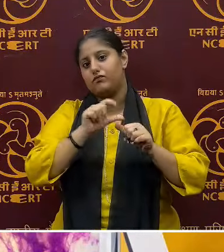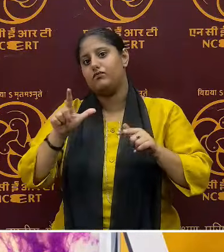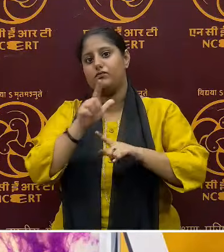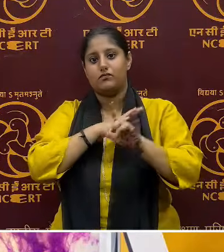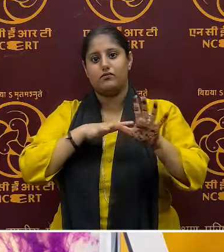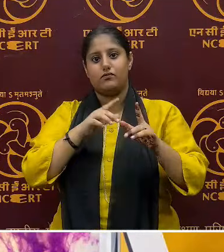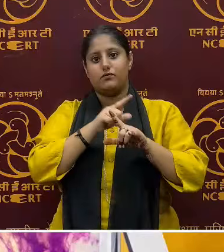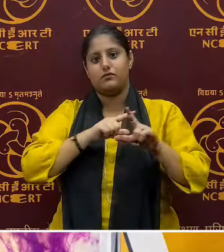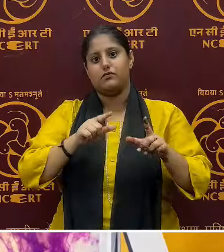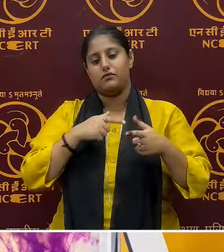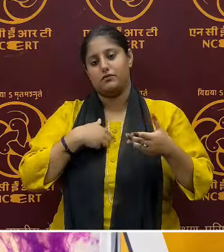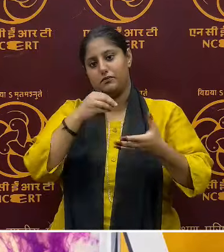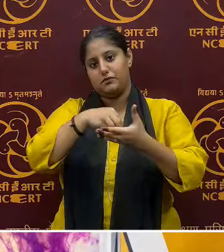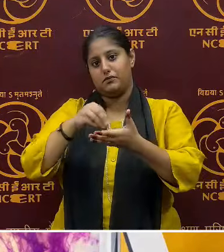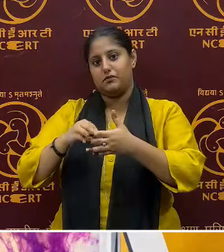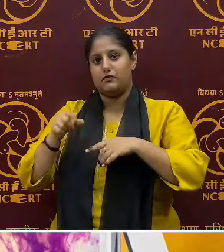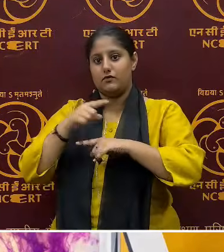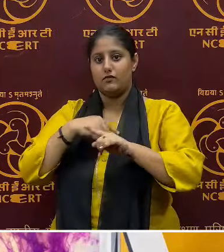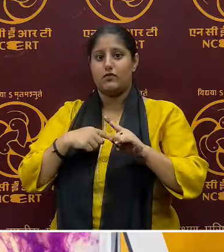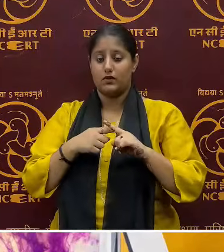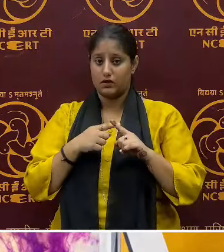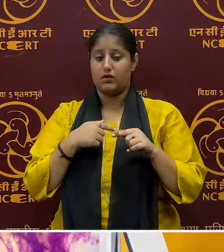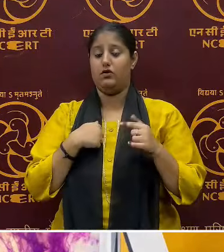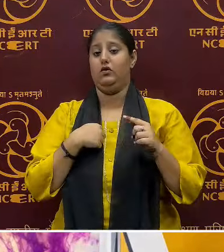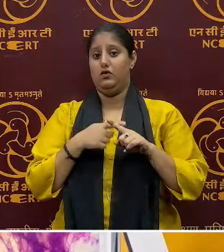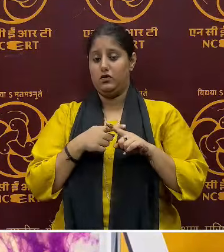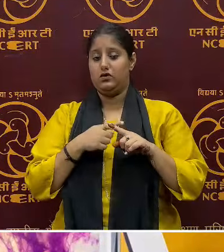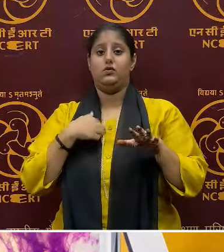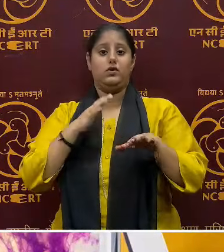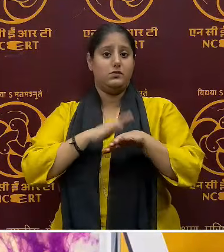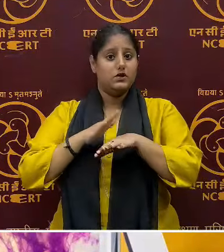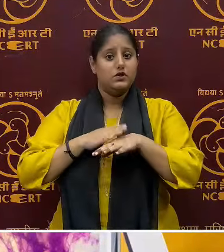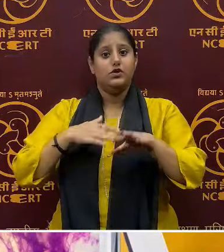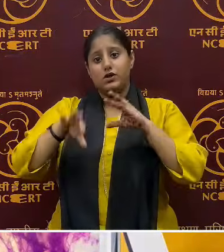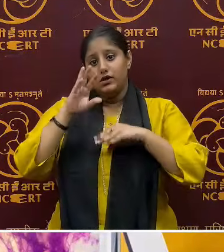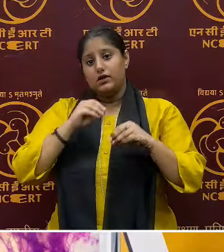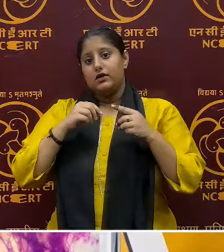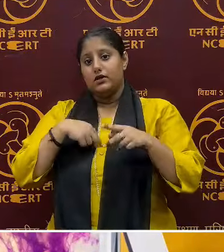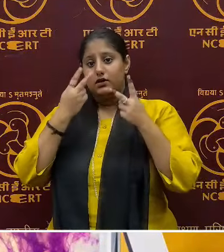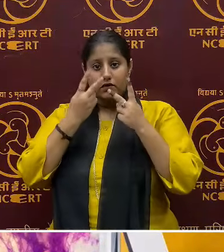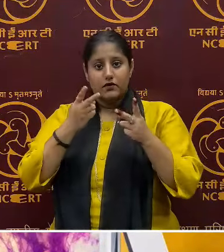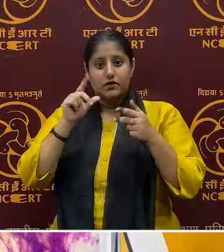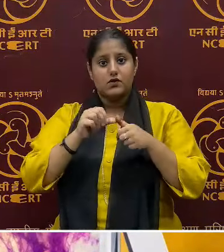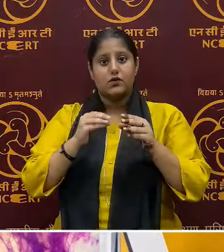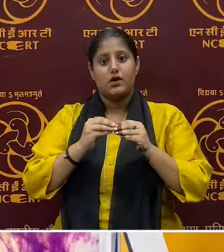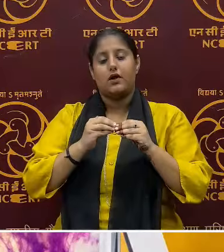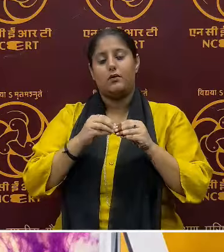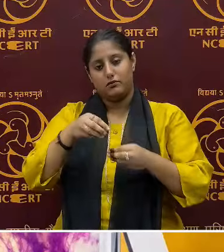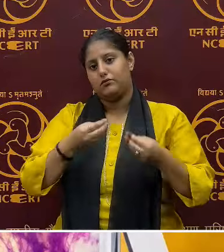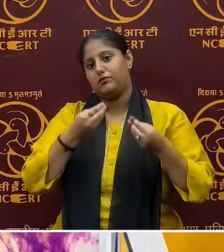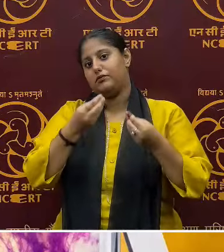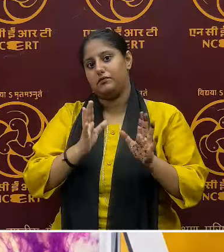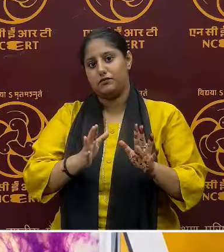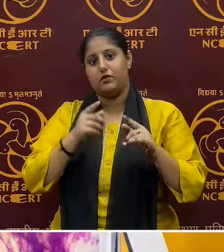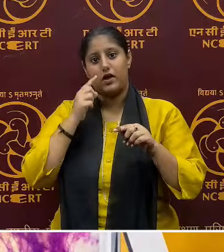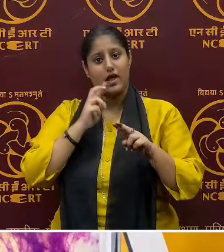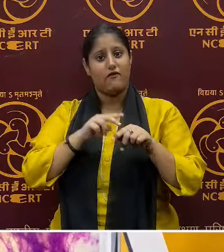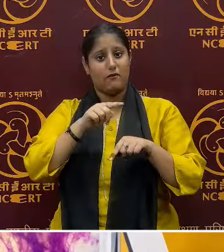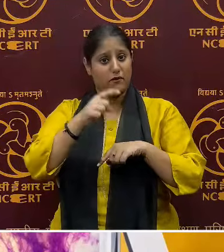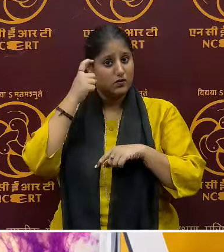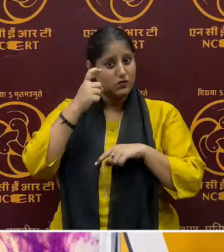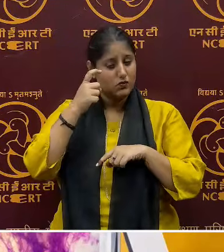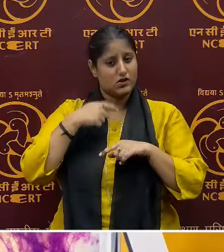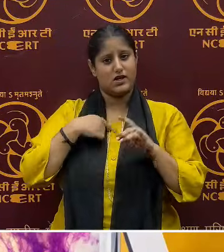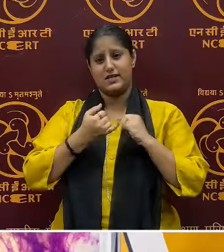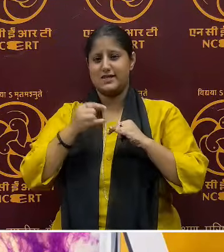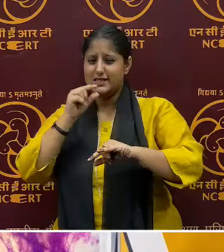often talk about immersive learning, experiential learning, and Virtual Lab is providing you that only. When we think of